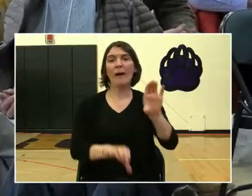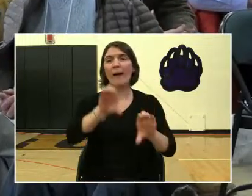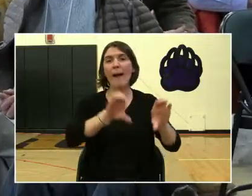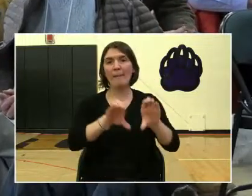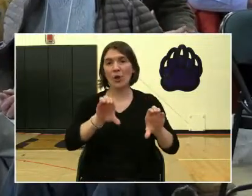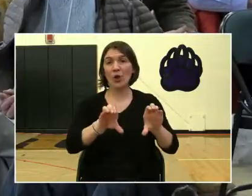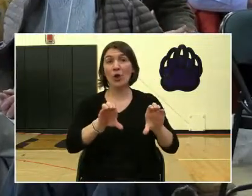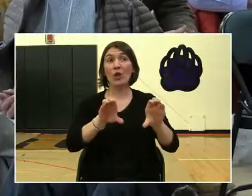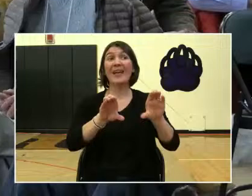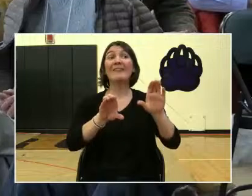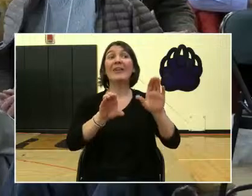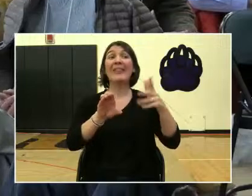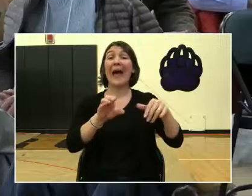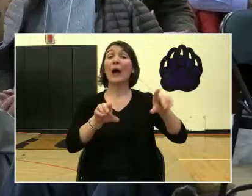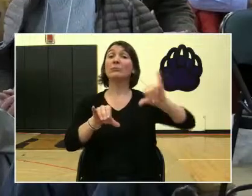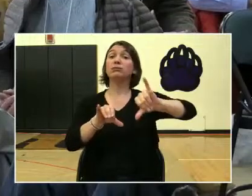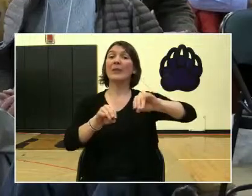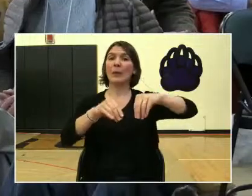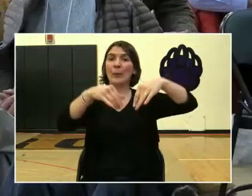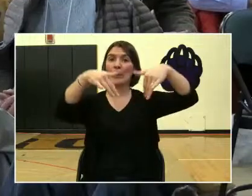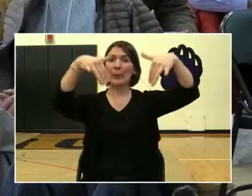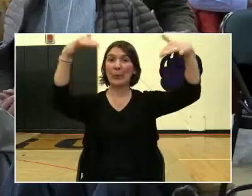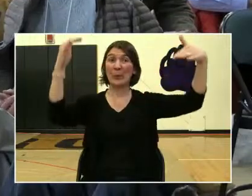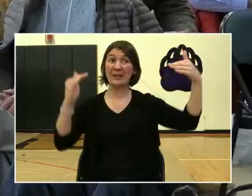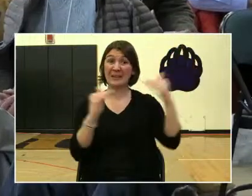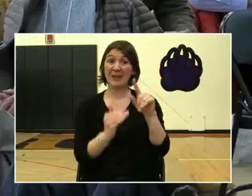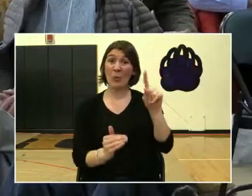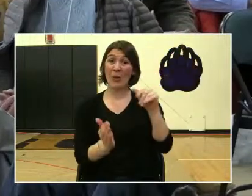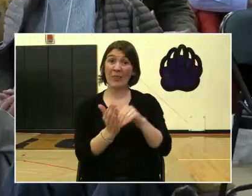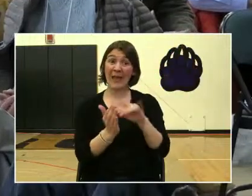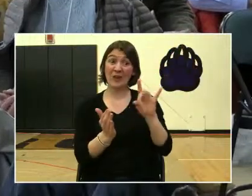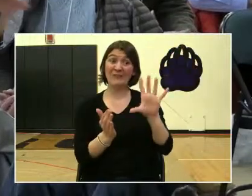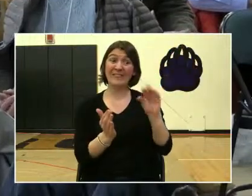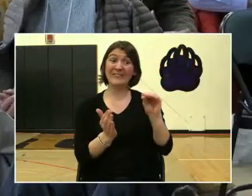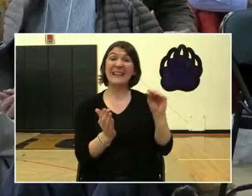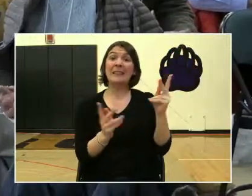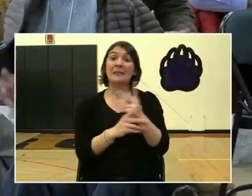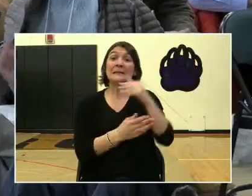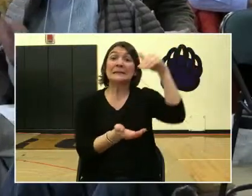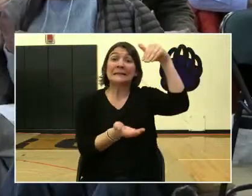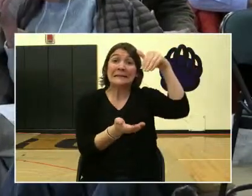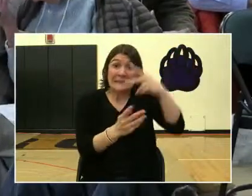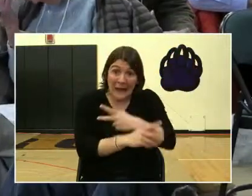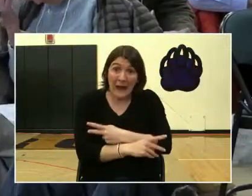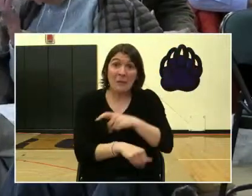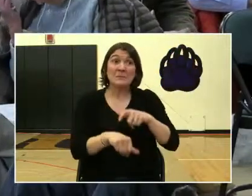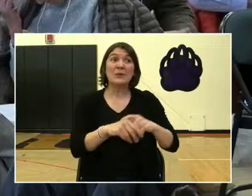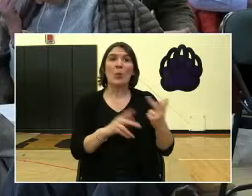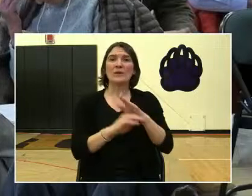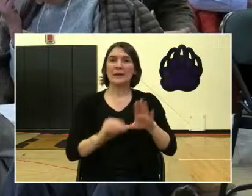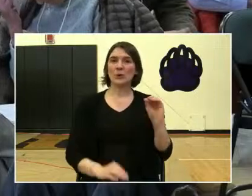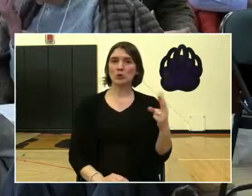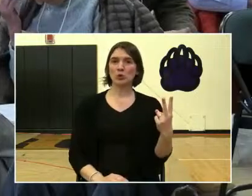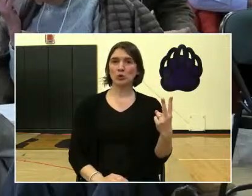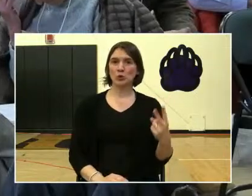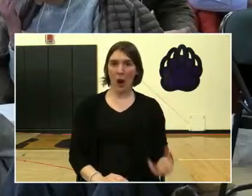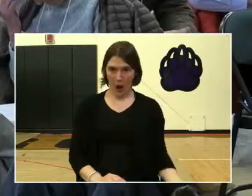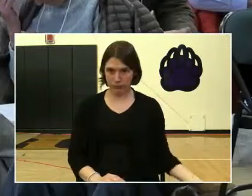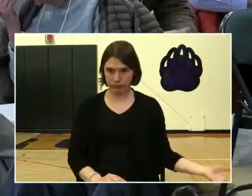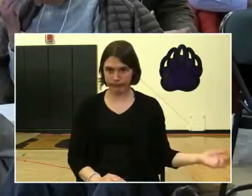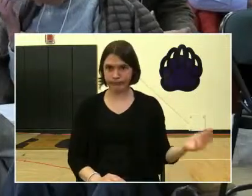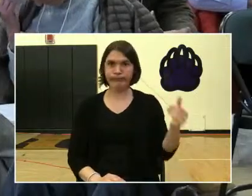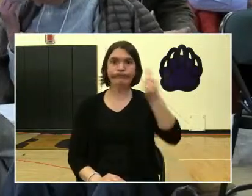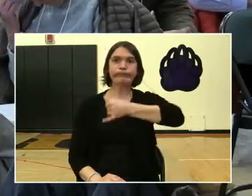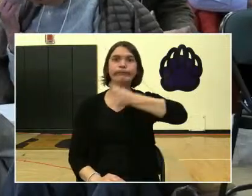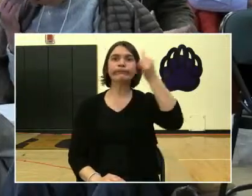which when released in the atmosphere is 1,815 times more potent than carbon dioxide in other words it